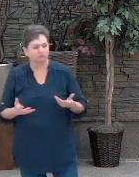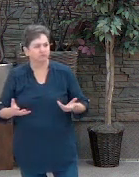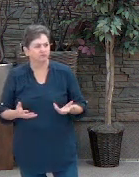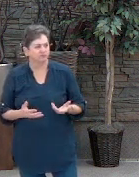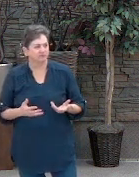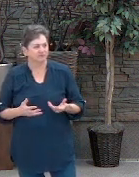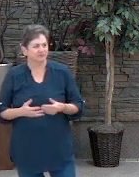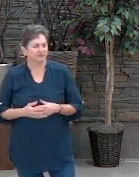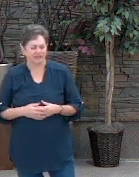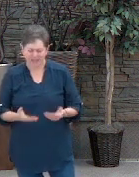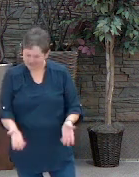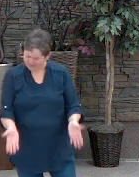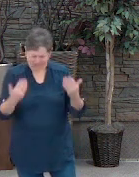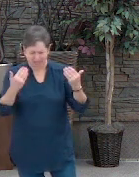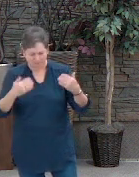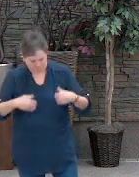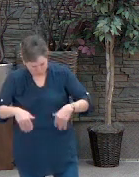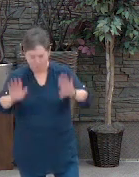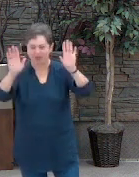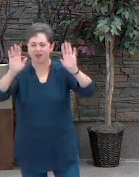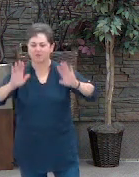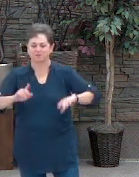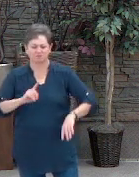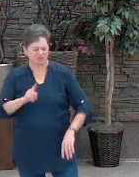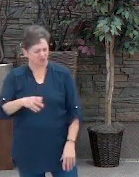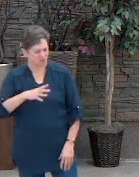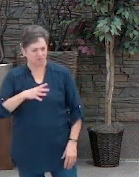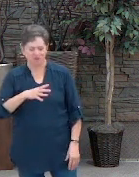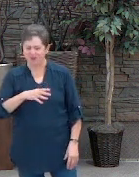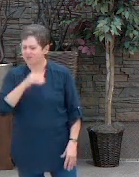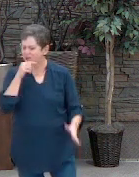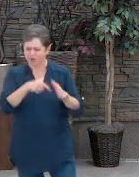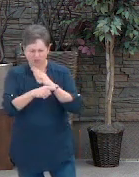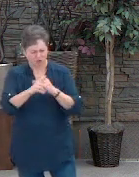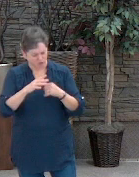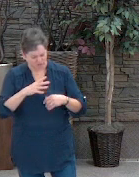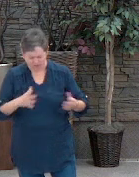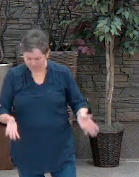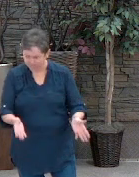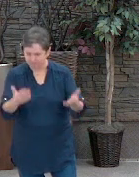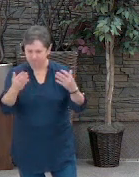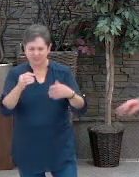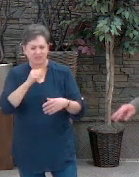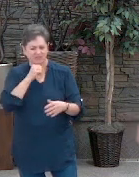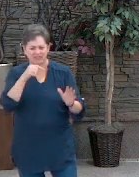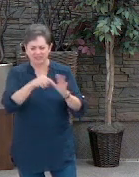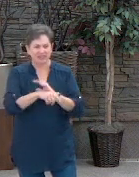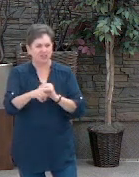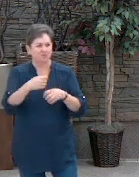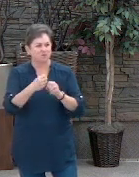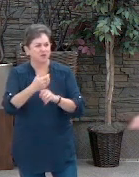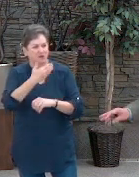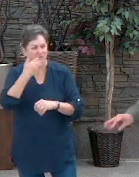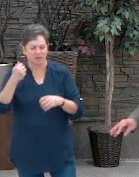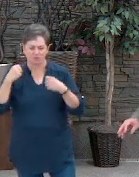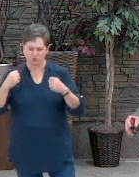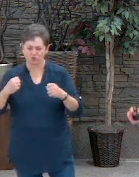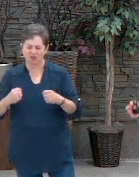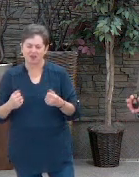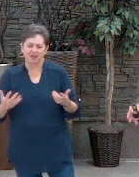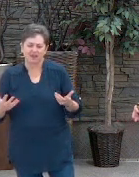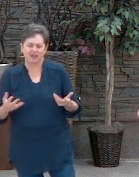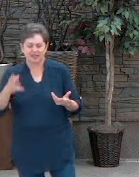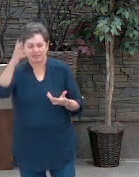You get up and go back out there. It's not going to kill you. If it doesn't kill you, it's going to make you stronger. I